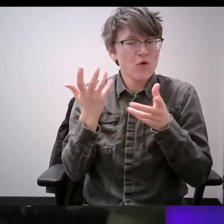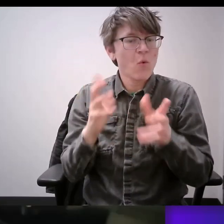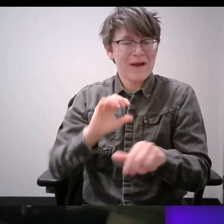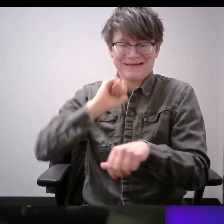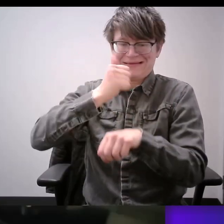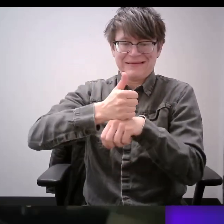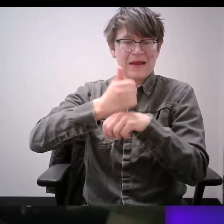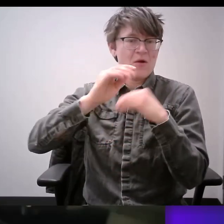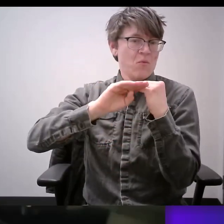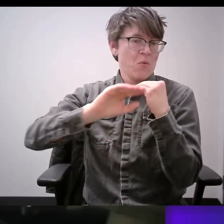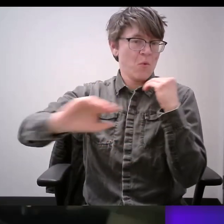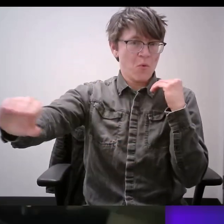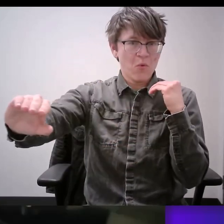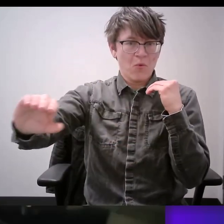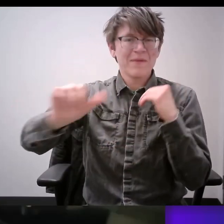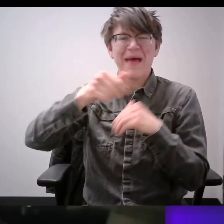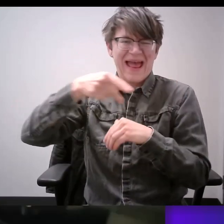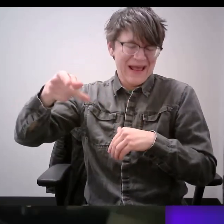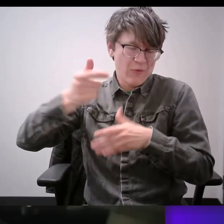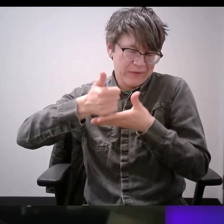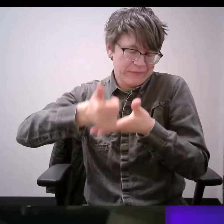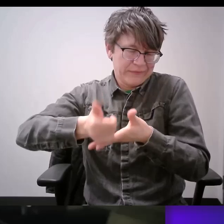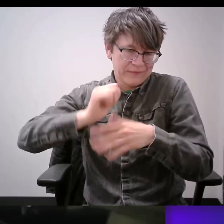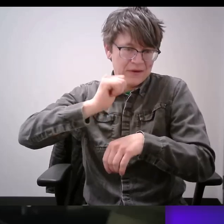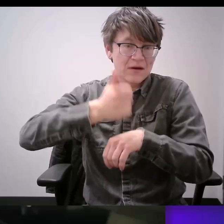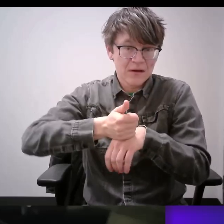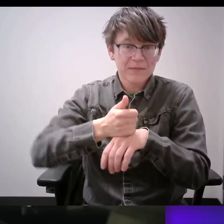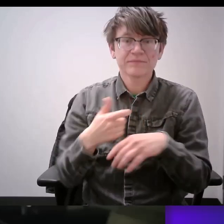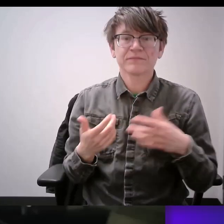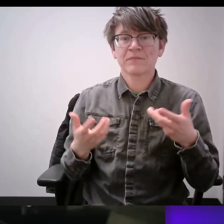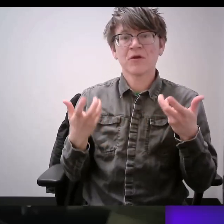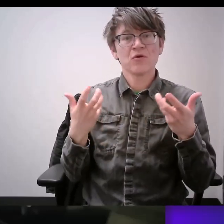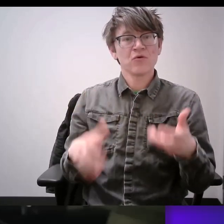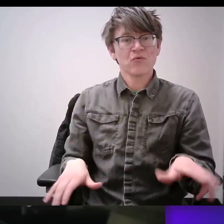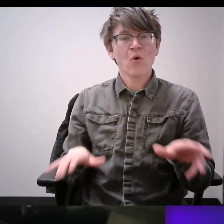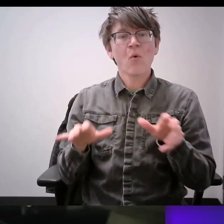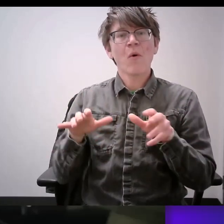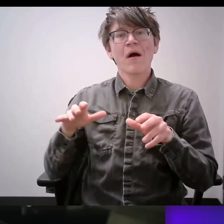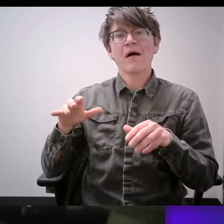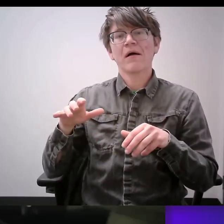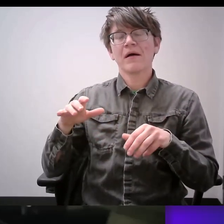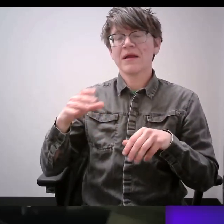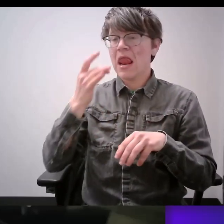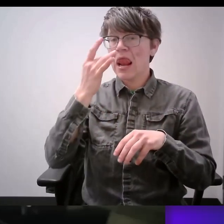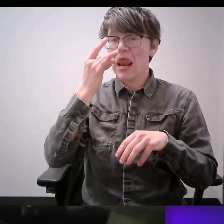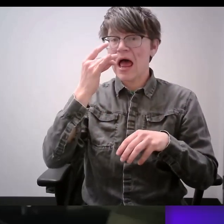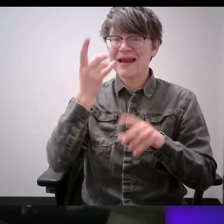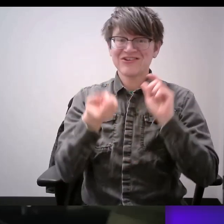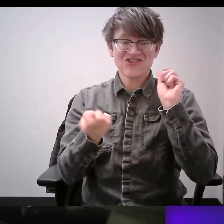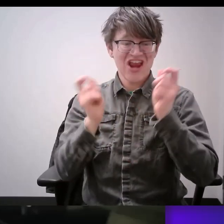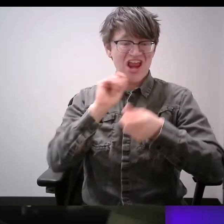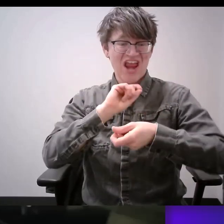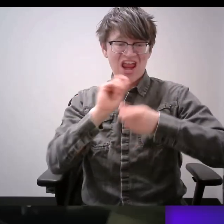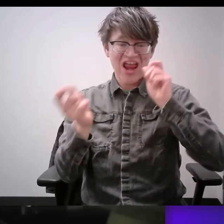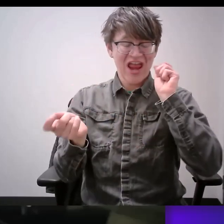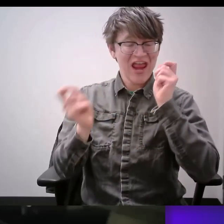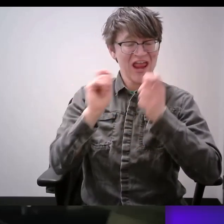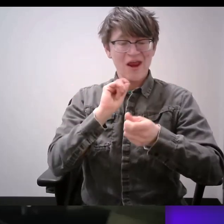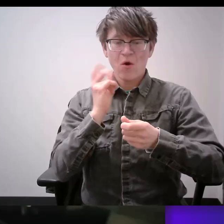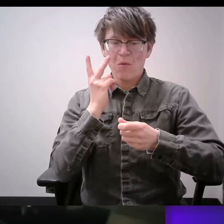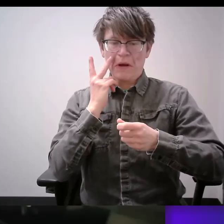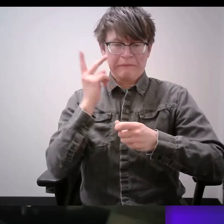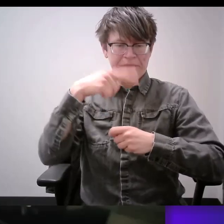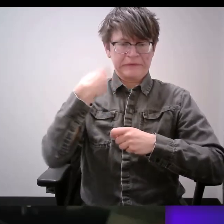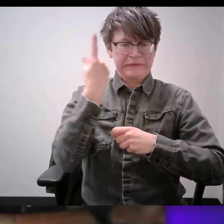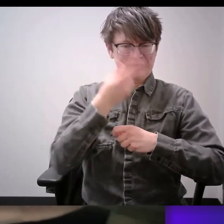lighting. Now speaking of the flicker effect, the way you avoid that is have good consistent lighting. And that usually means you're going to be shooting inside where light's